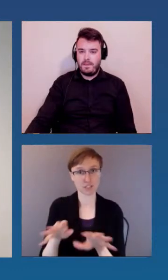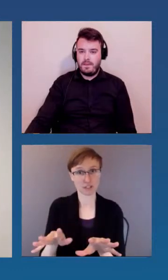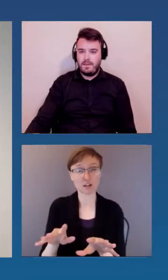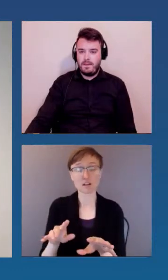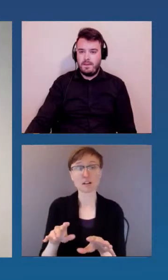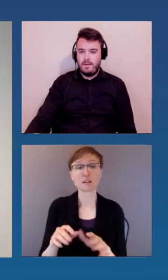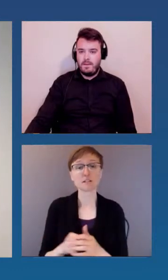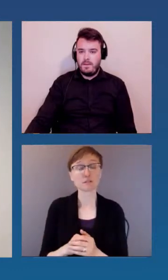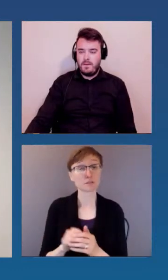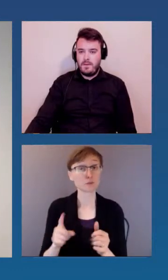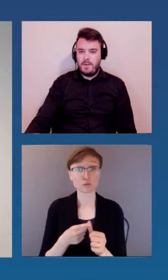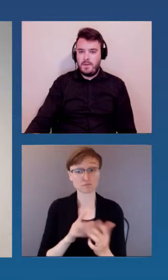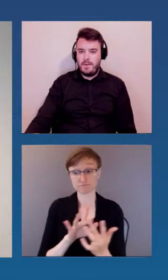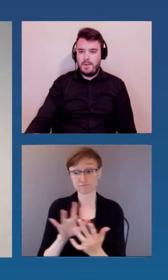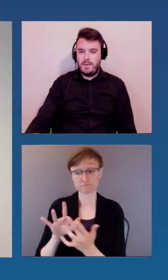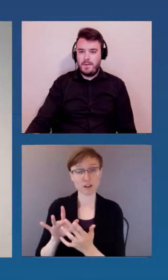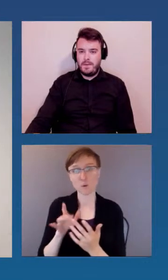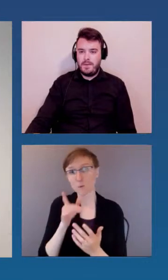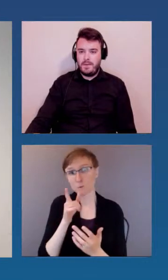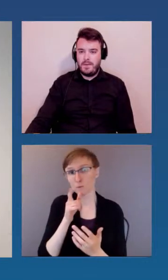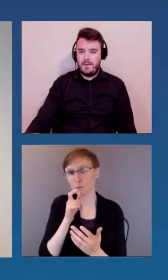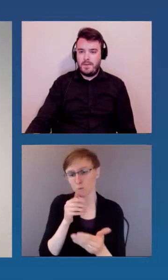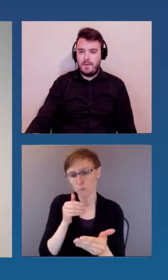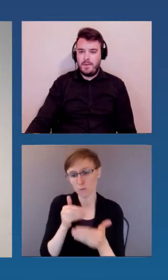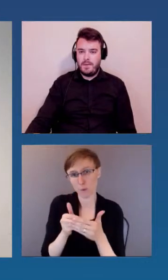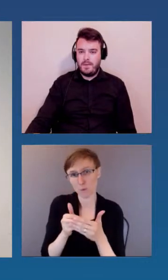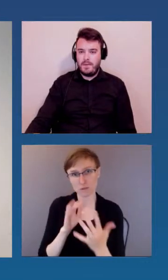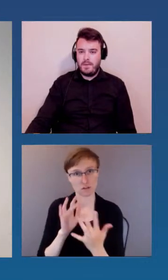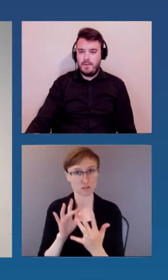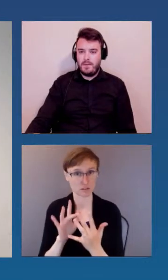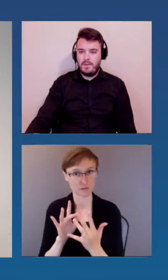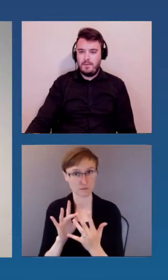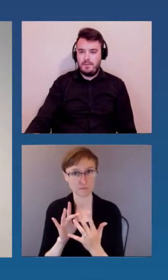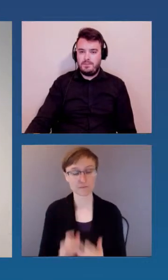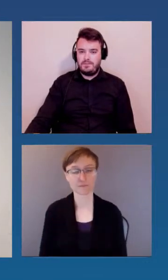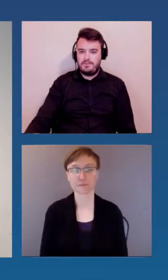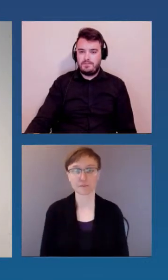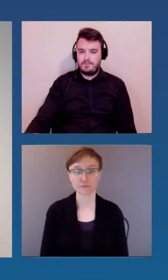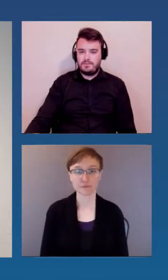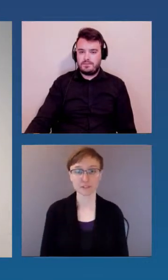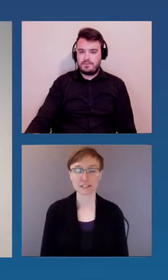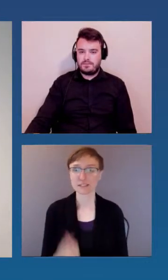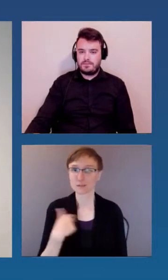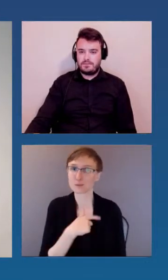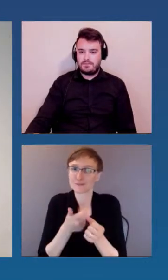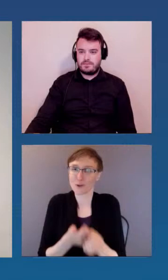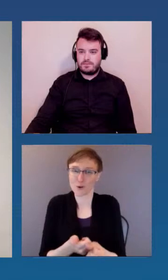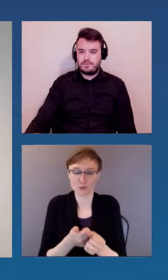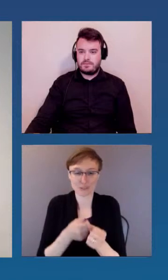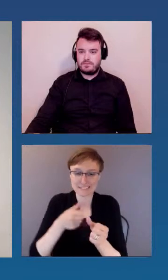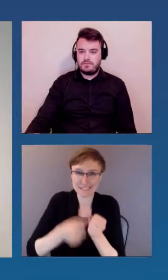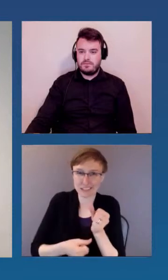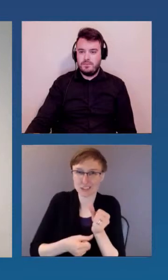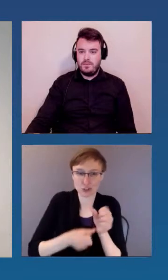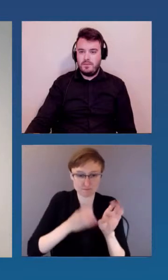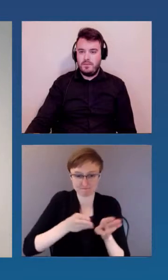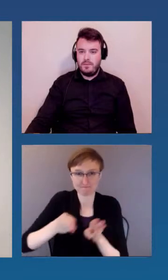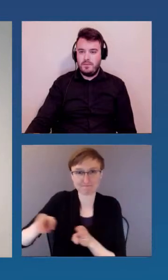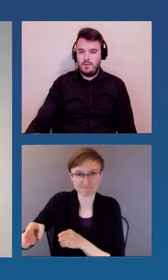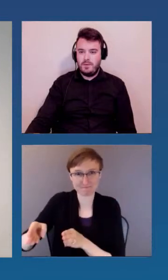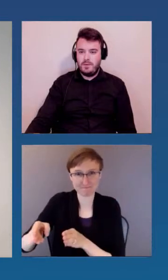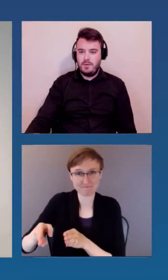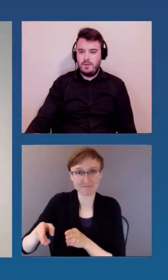We would follow our usual steps of if we found an outbreak, that would be more than one person with a